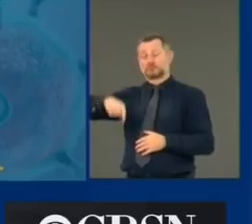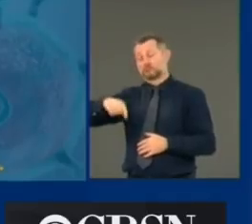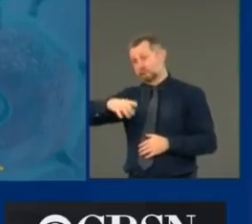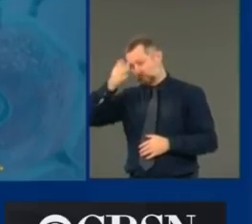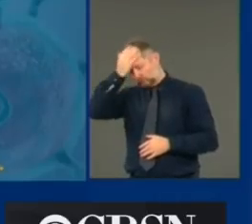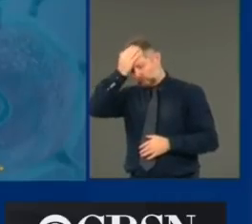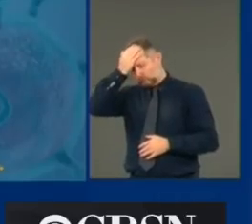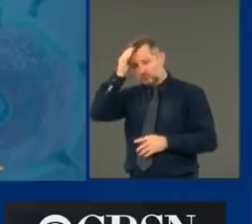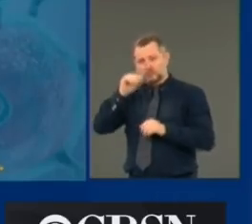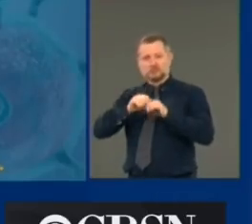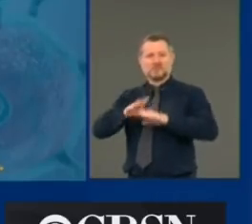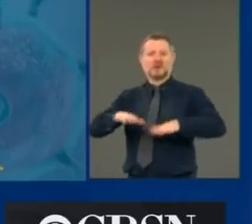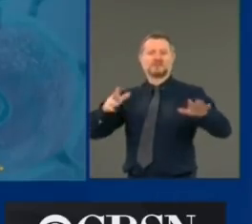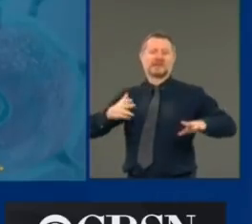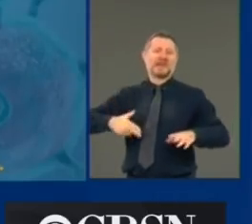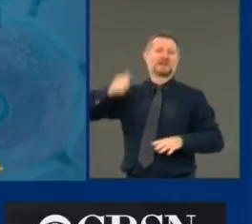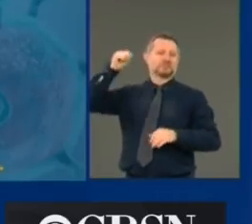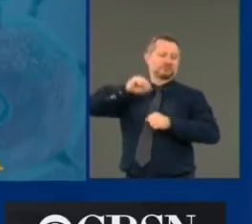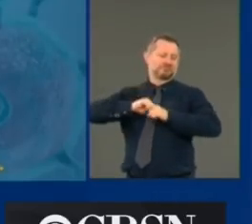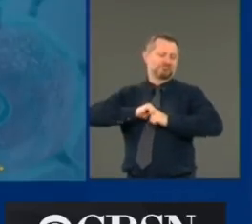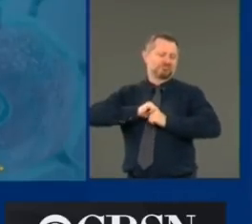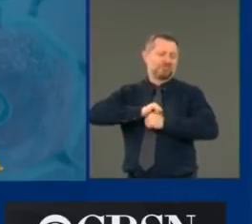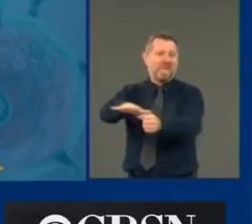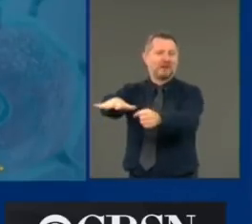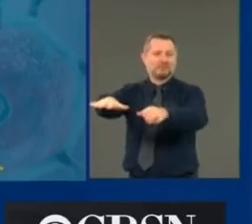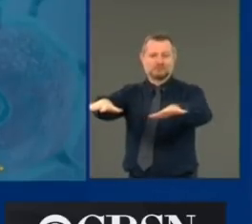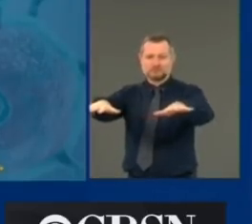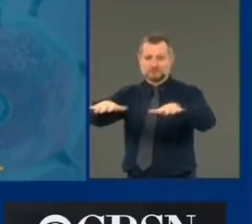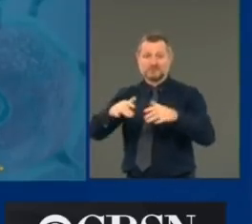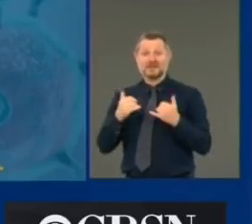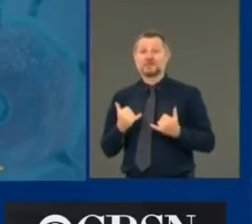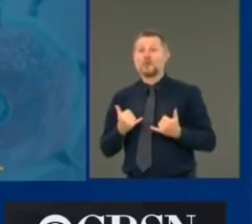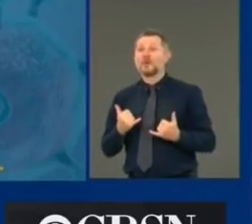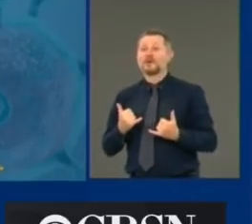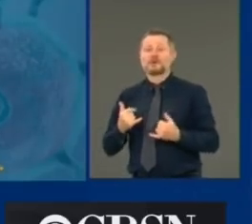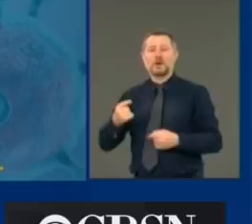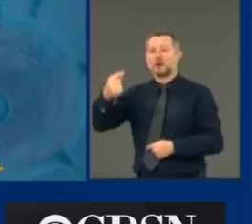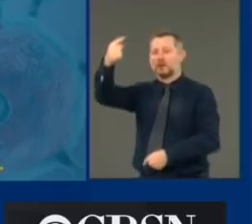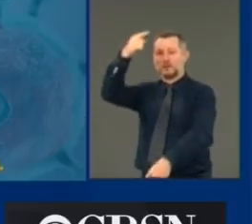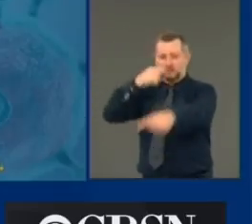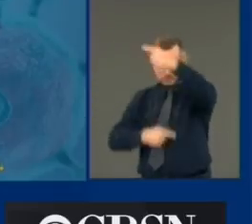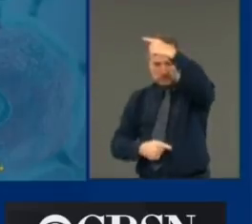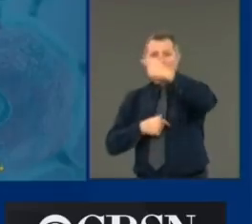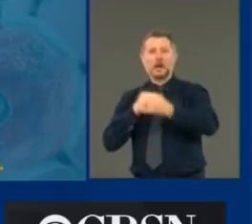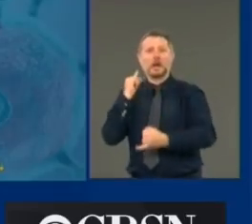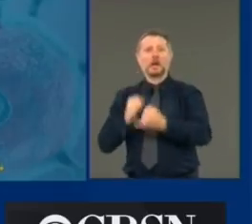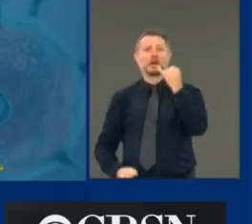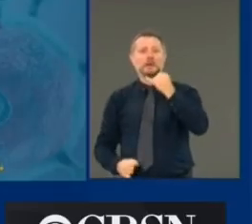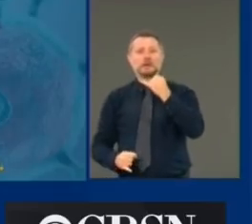this started. We are now at the lowest rate in the nation.